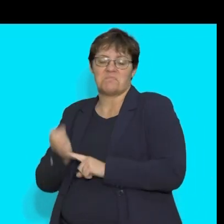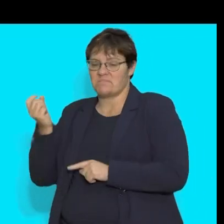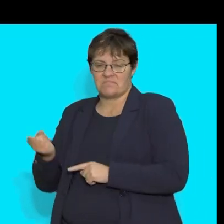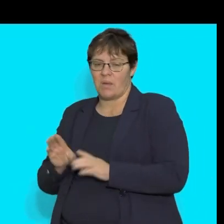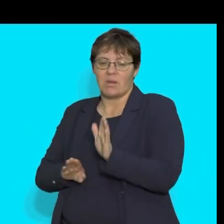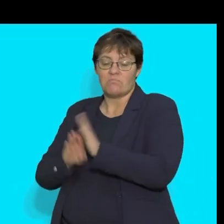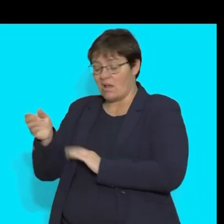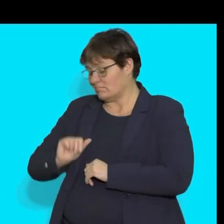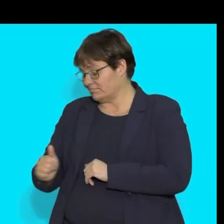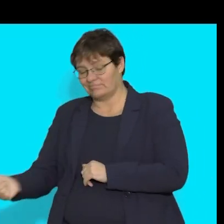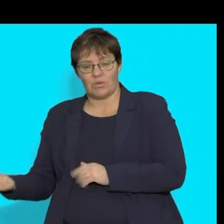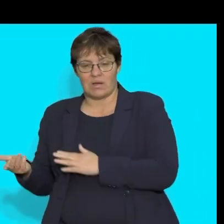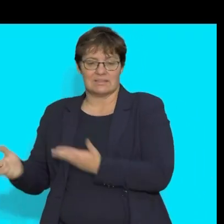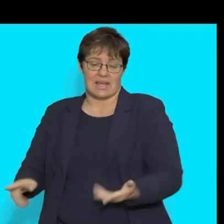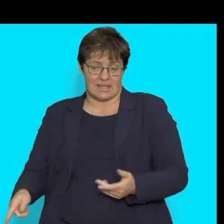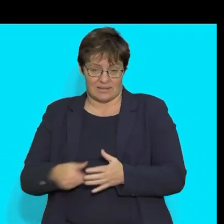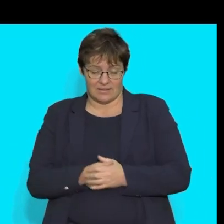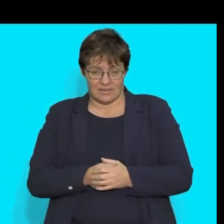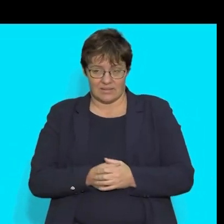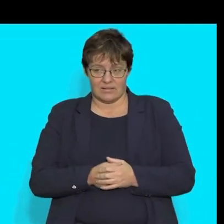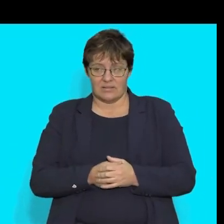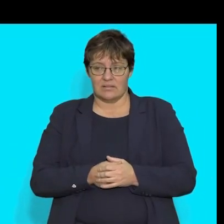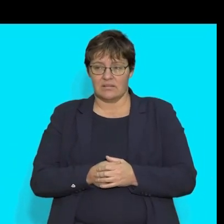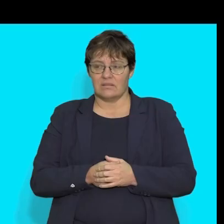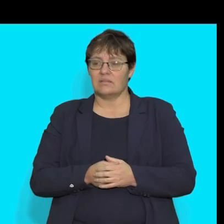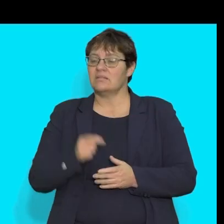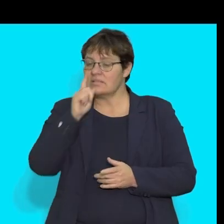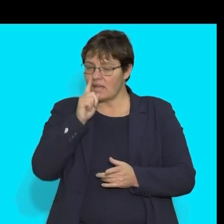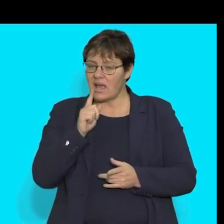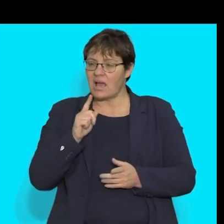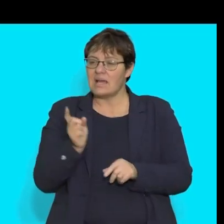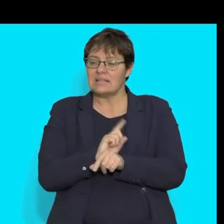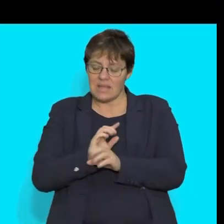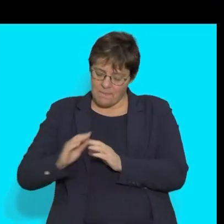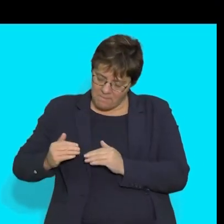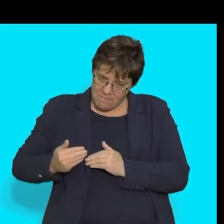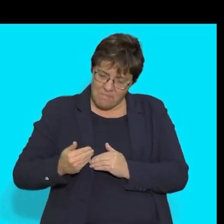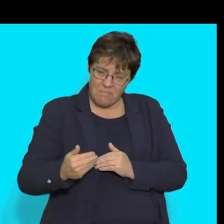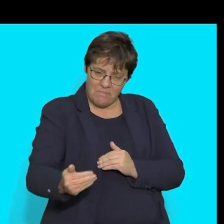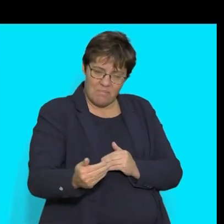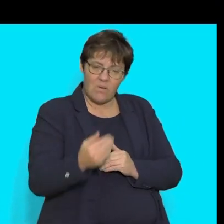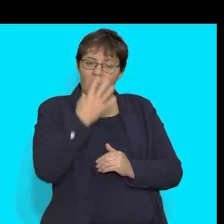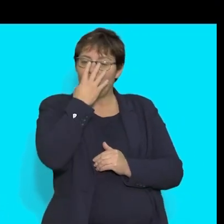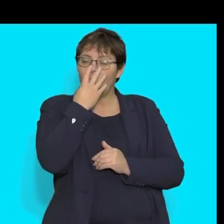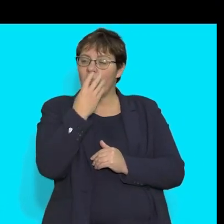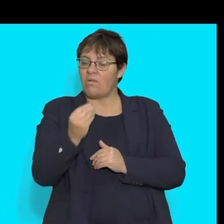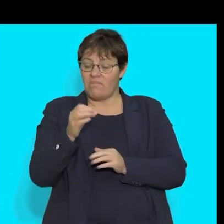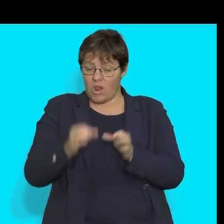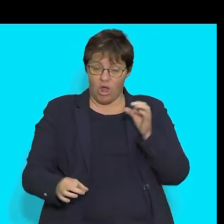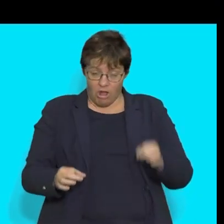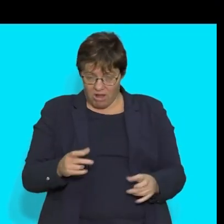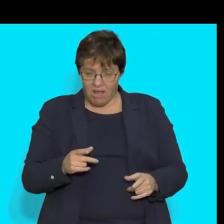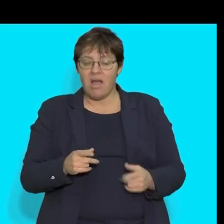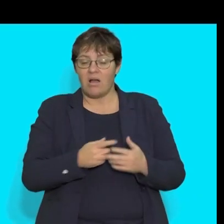did not pass on their traits, so they died. And so we see that gradually over a period of time, the wolf with long legs